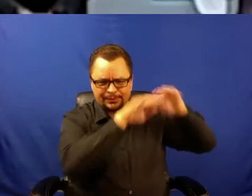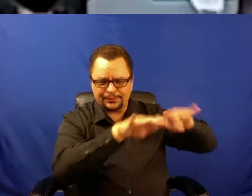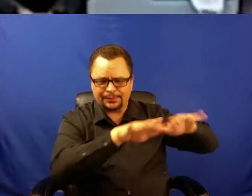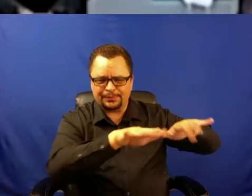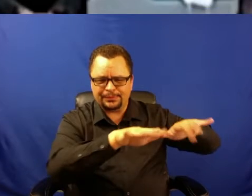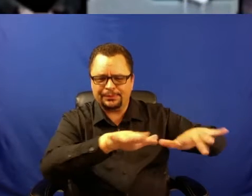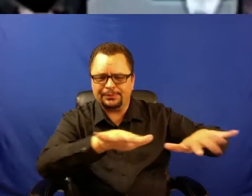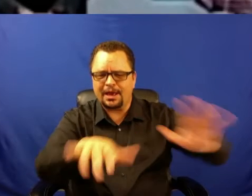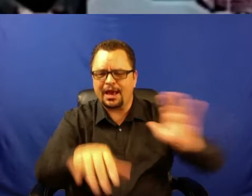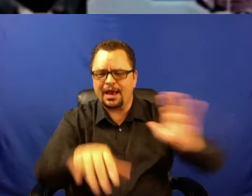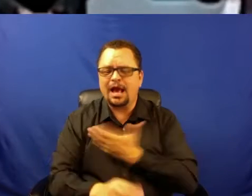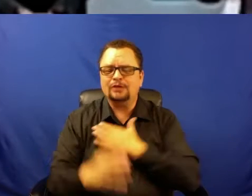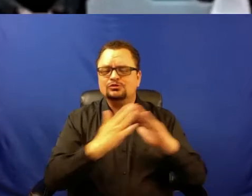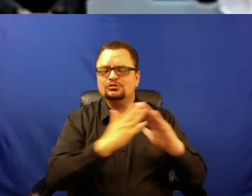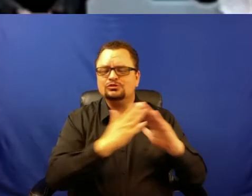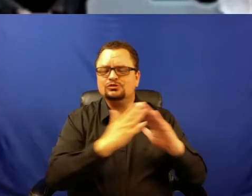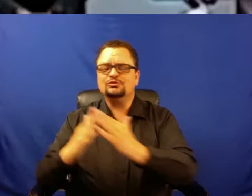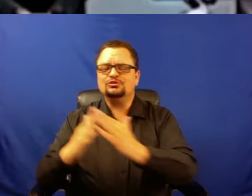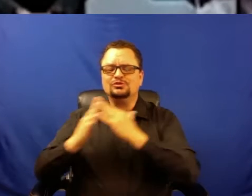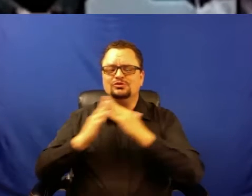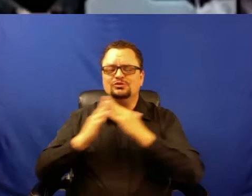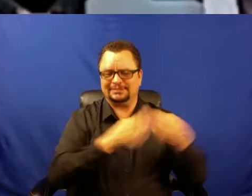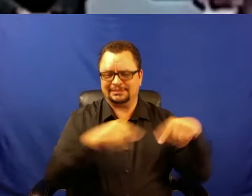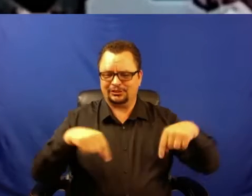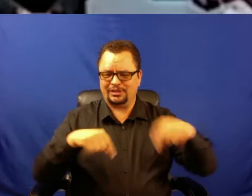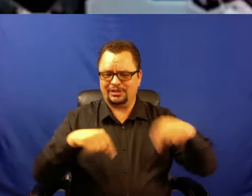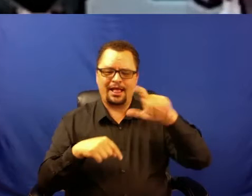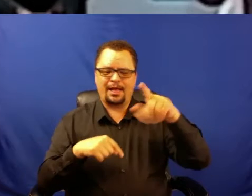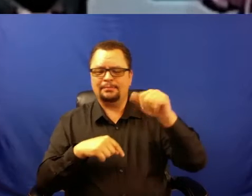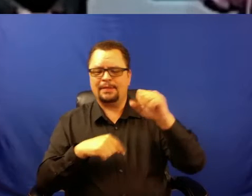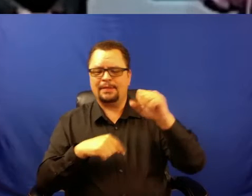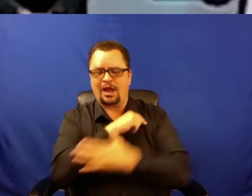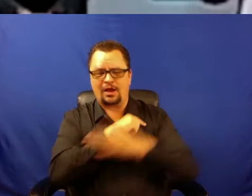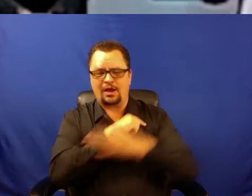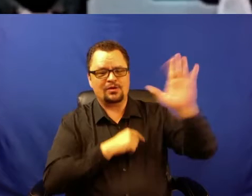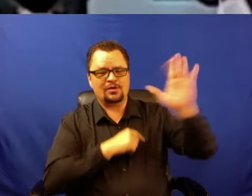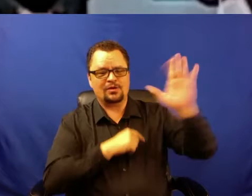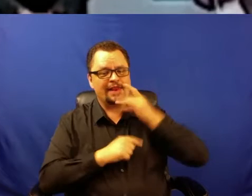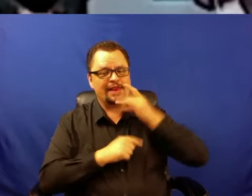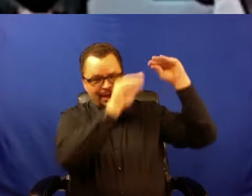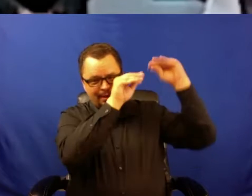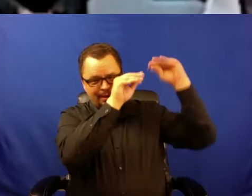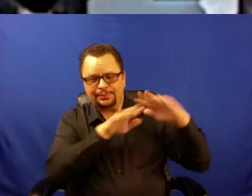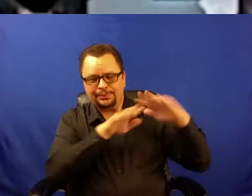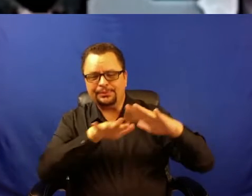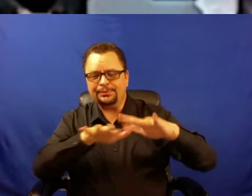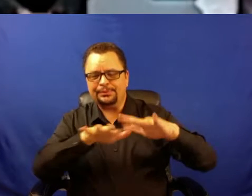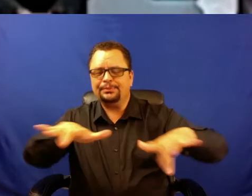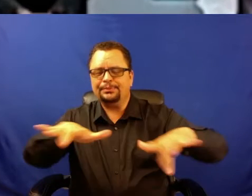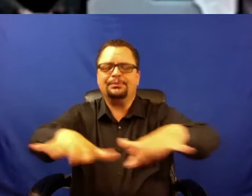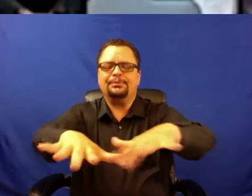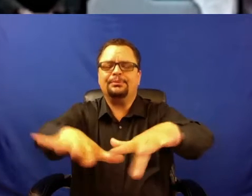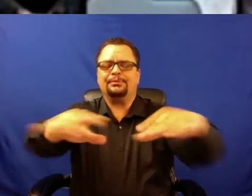into a dark pandemic, a pandemic that is marked by